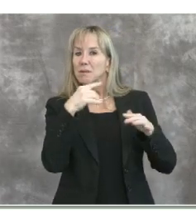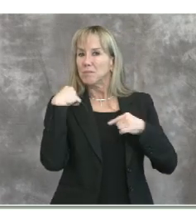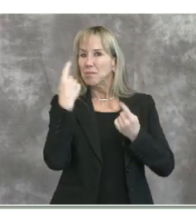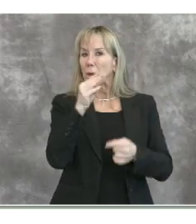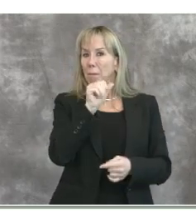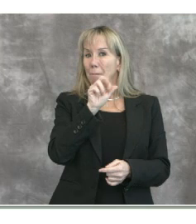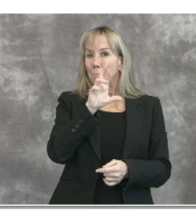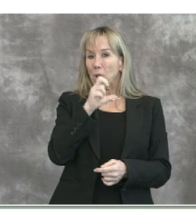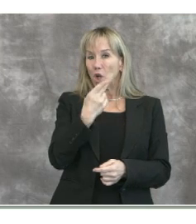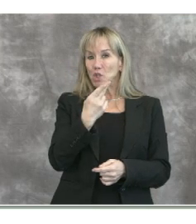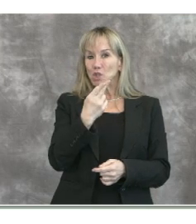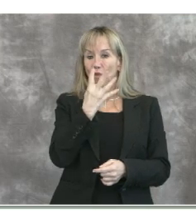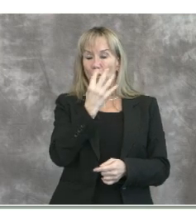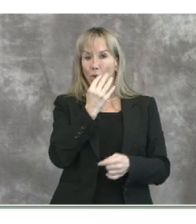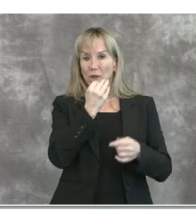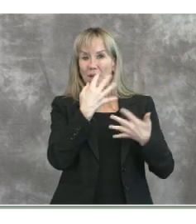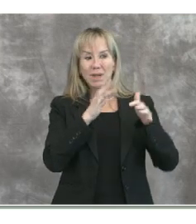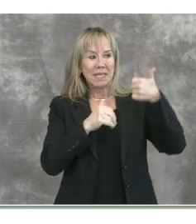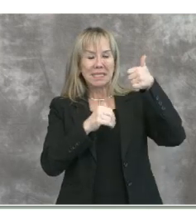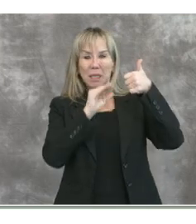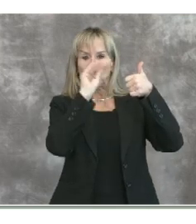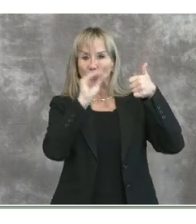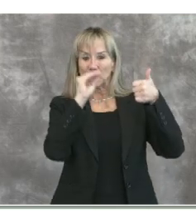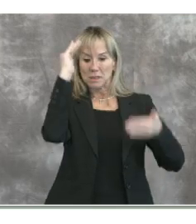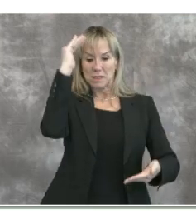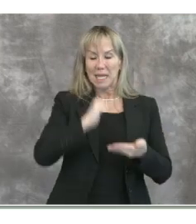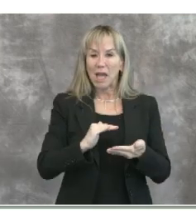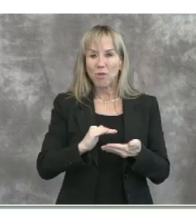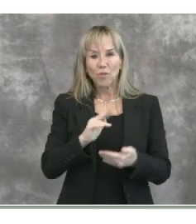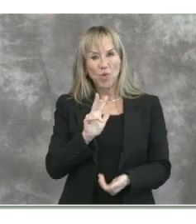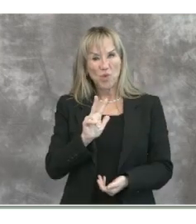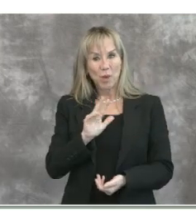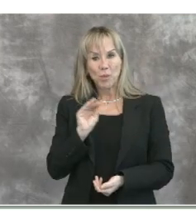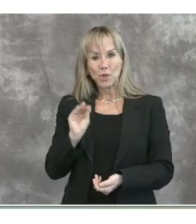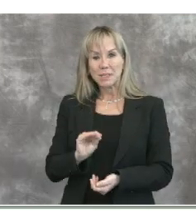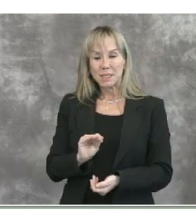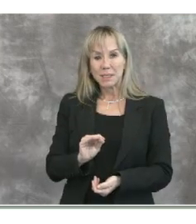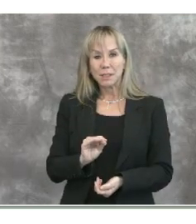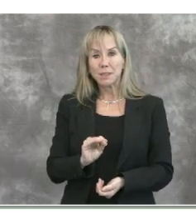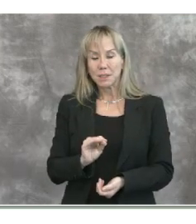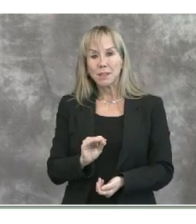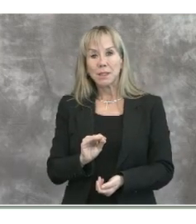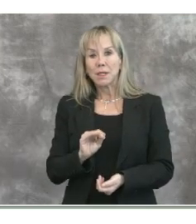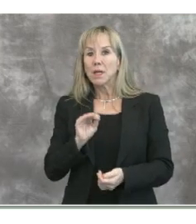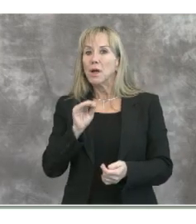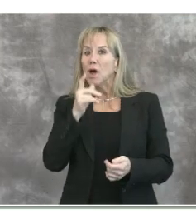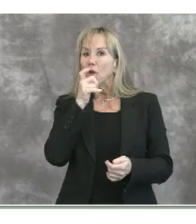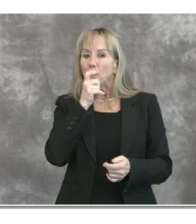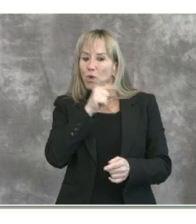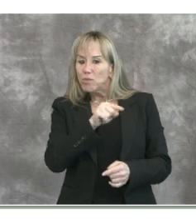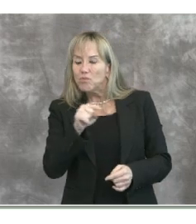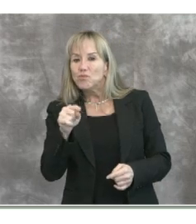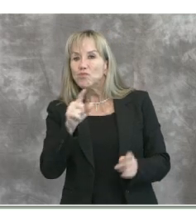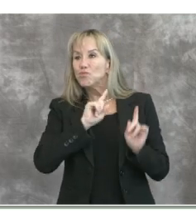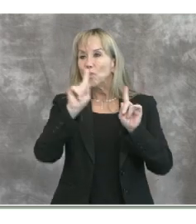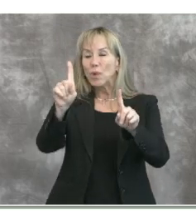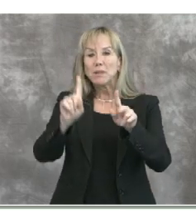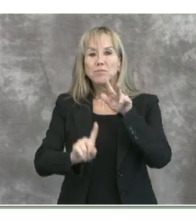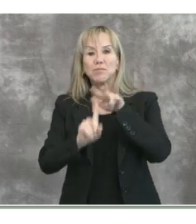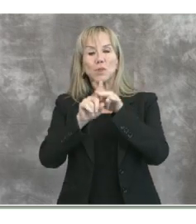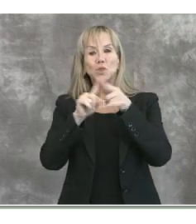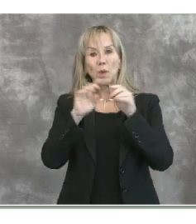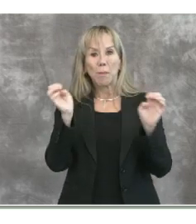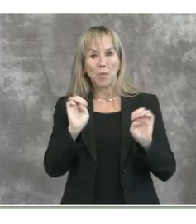have gone from 10% down to 3% of individuals presenting to the emergency